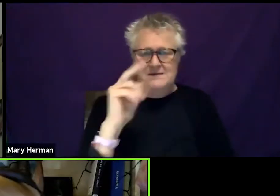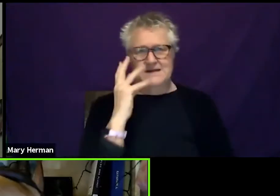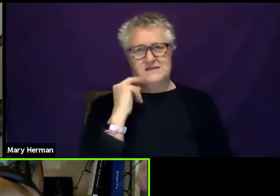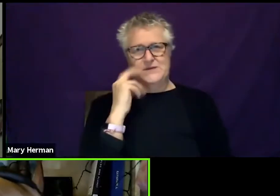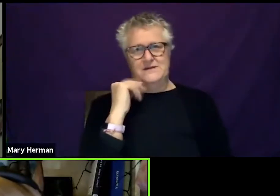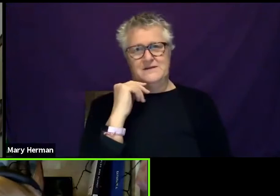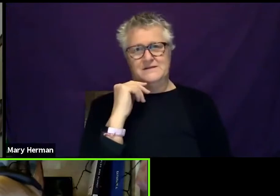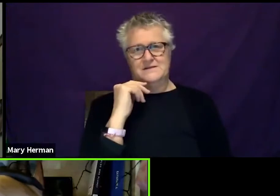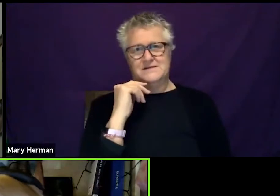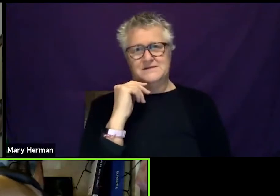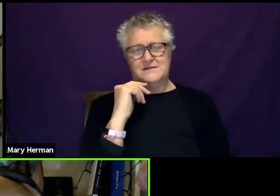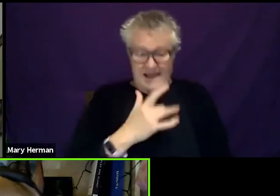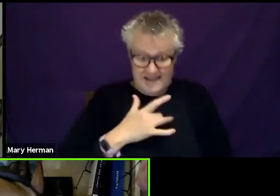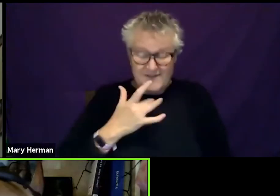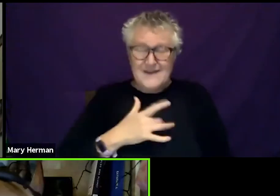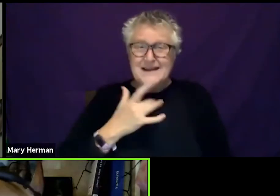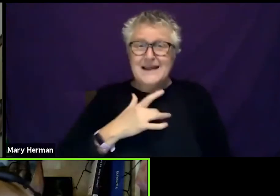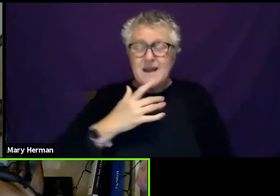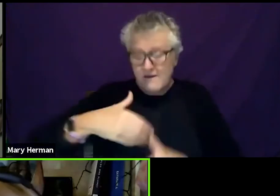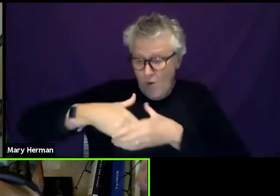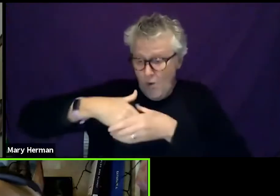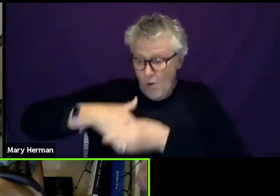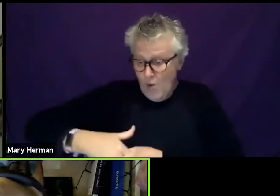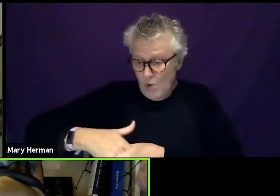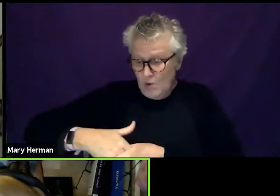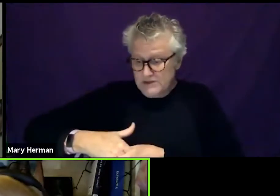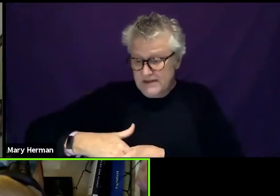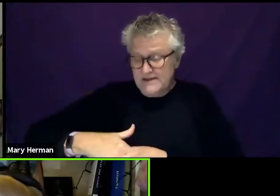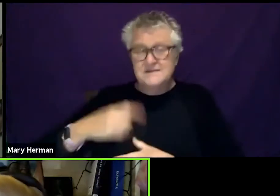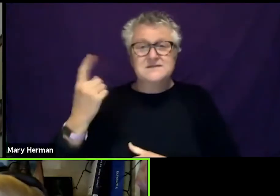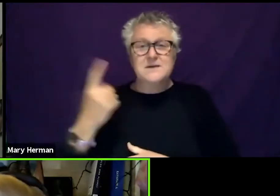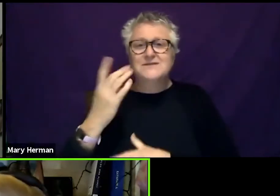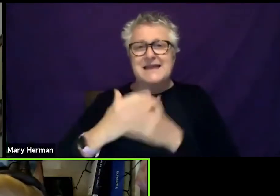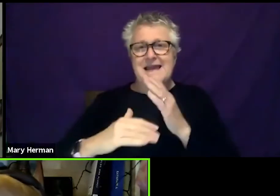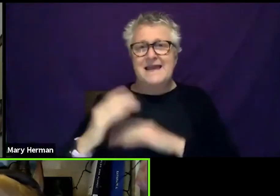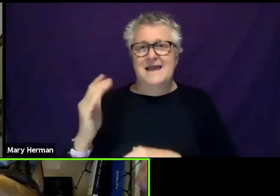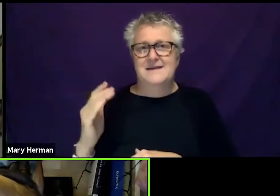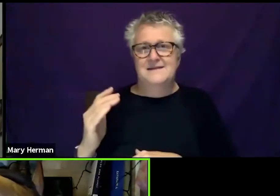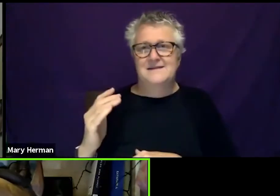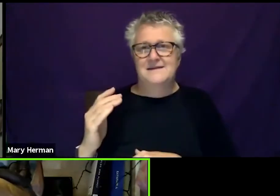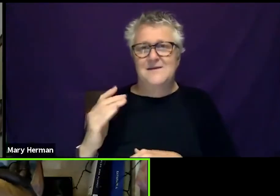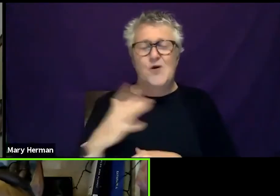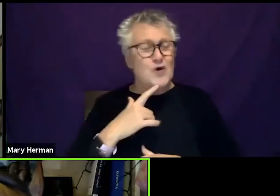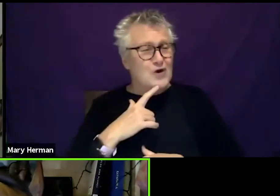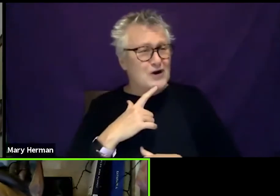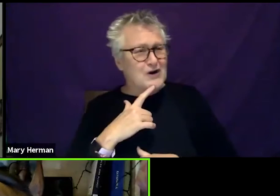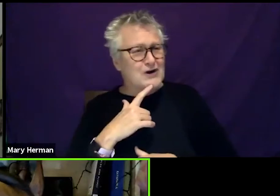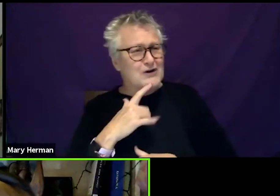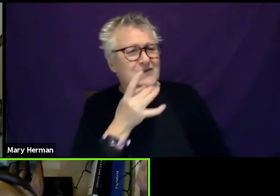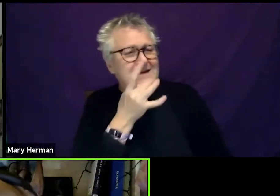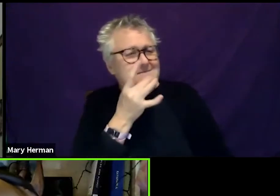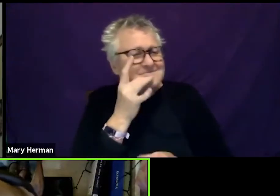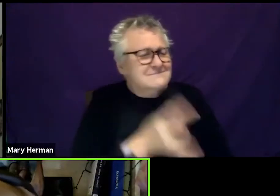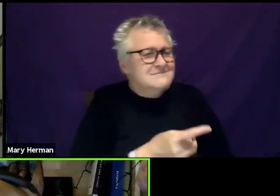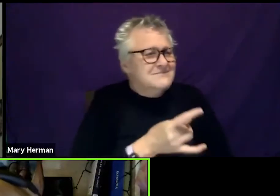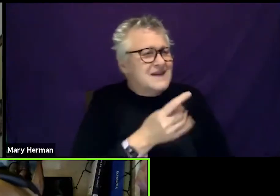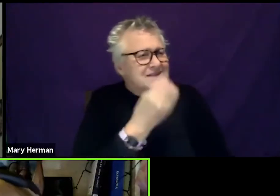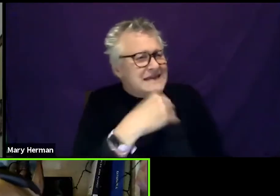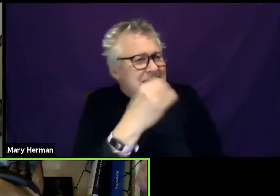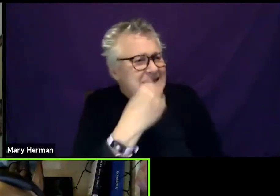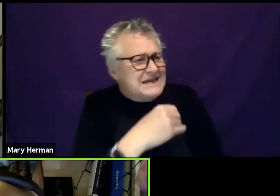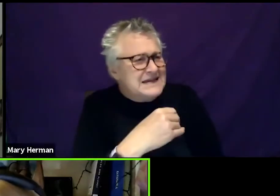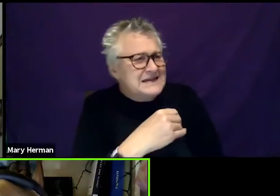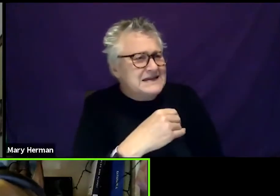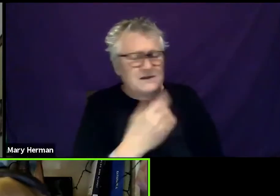holding someone's hand, of eating something you enjoy, of, you know, doing your favorite thing, whatever that